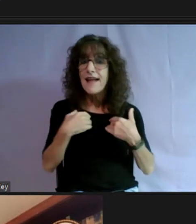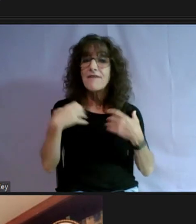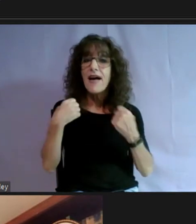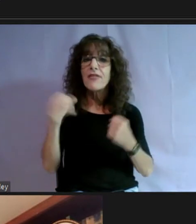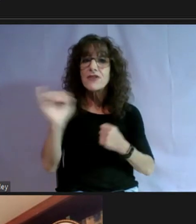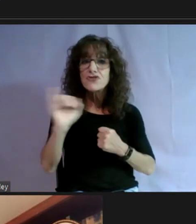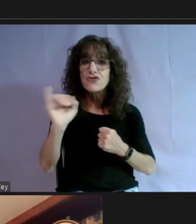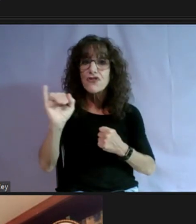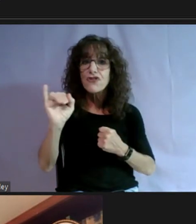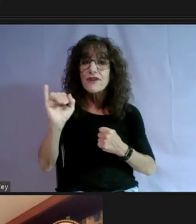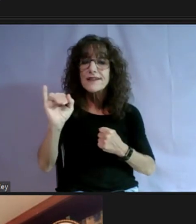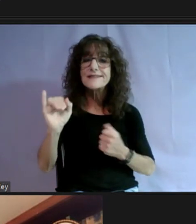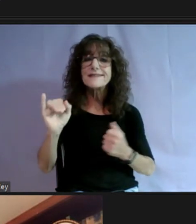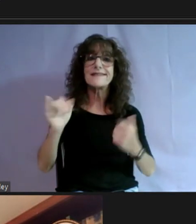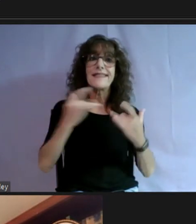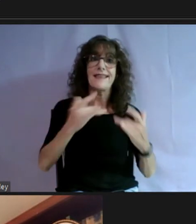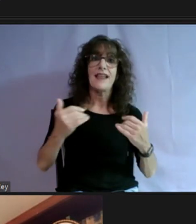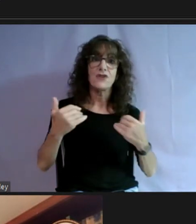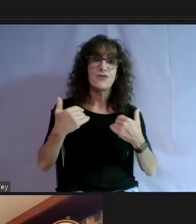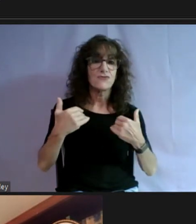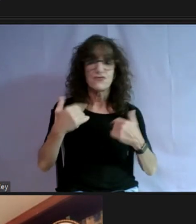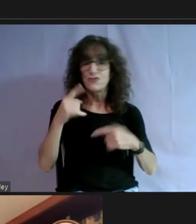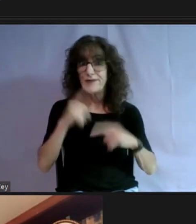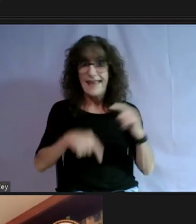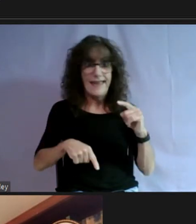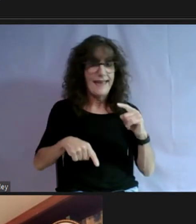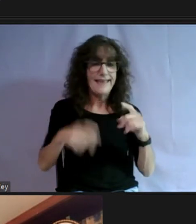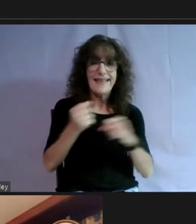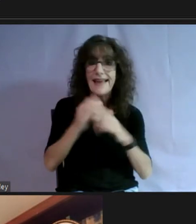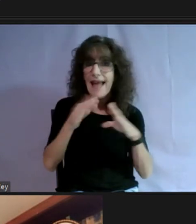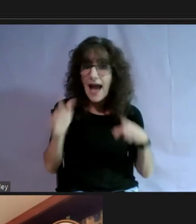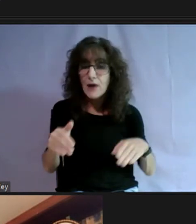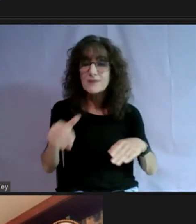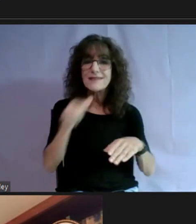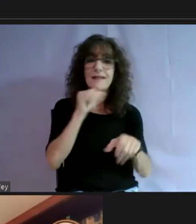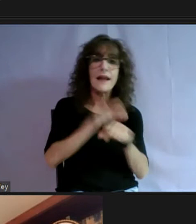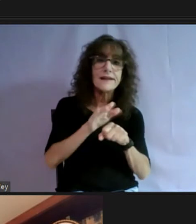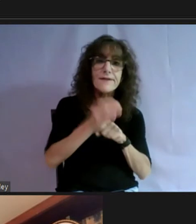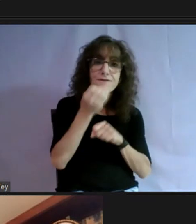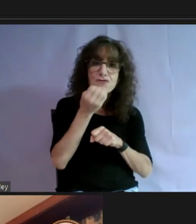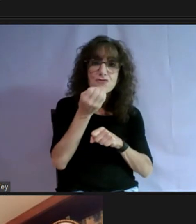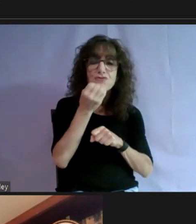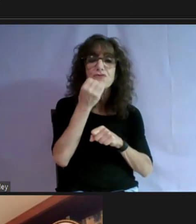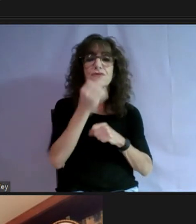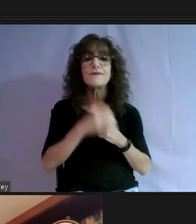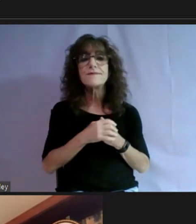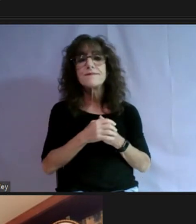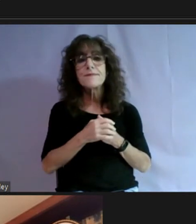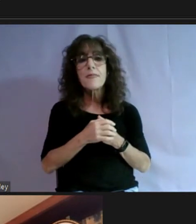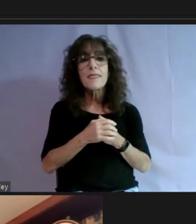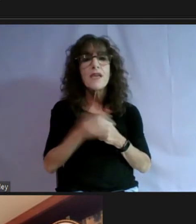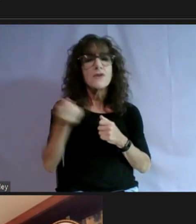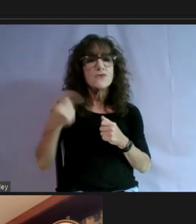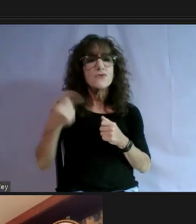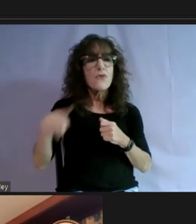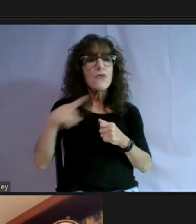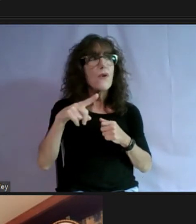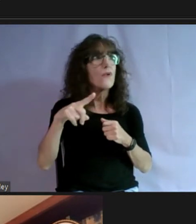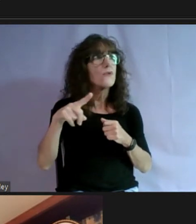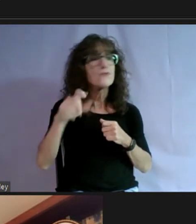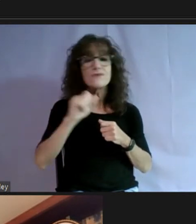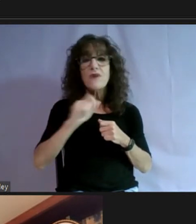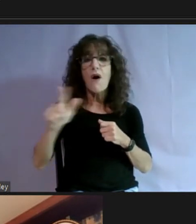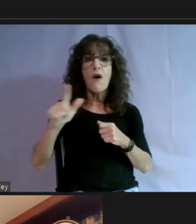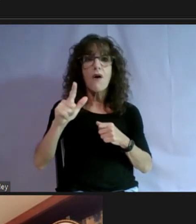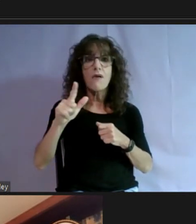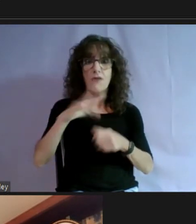more likely to have issues with access to housing or food or basic necessities. And so these all